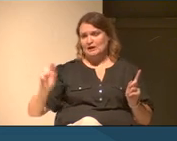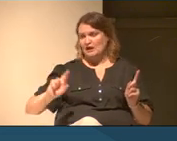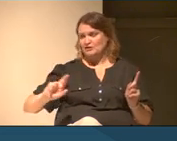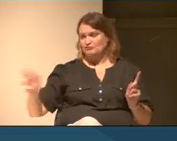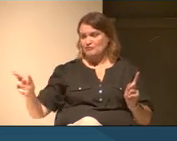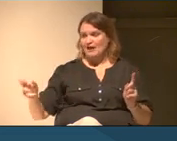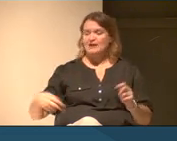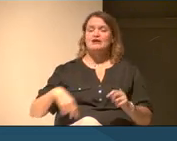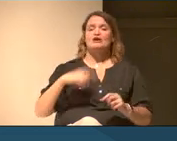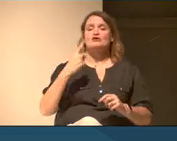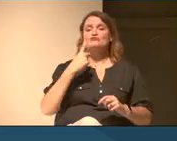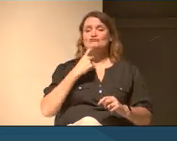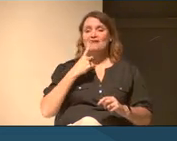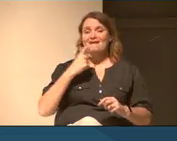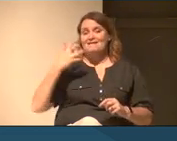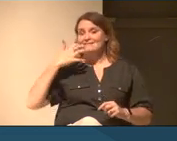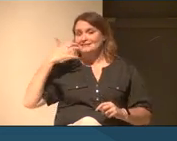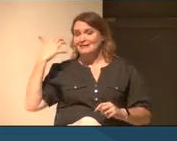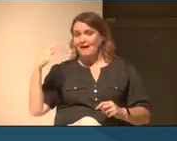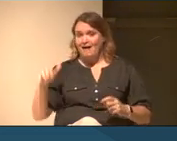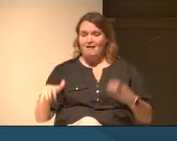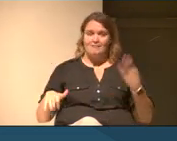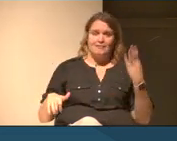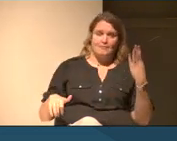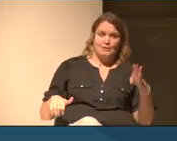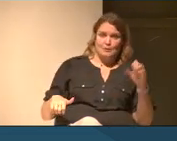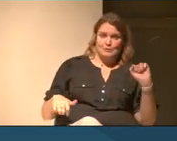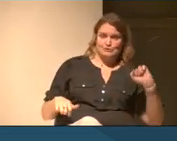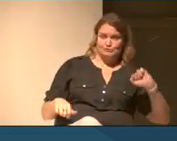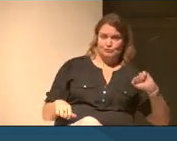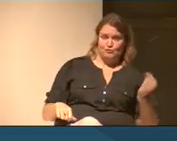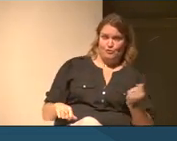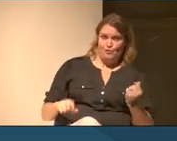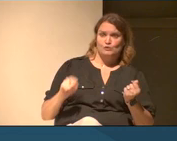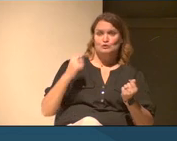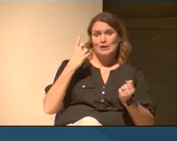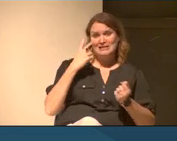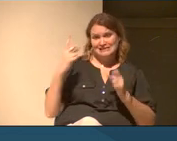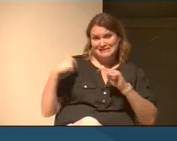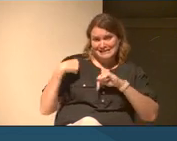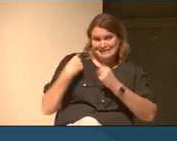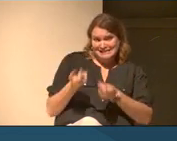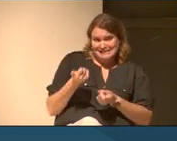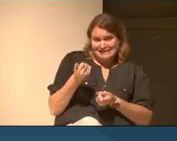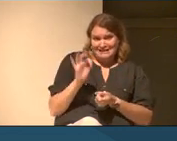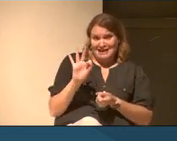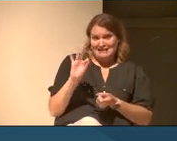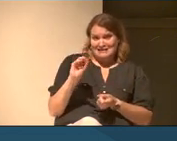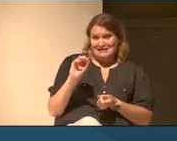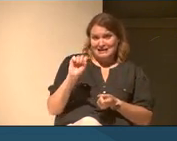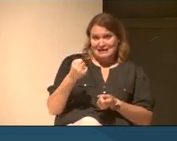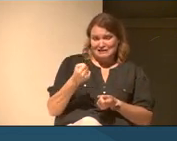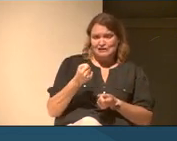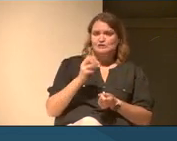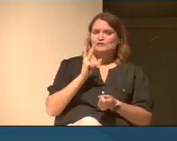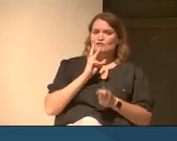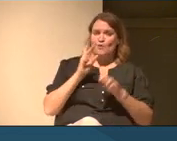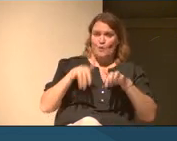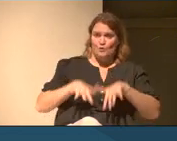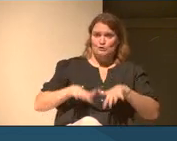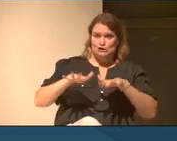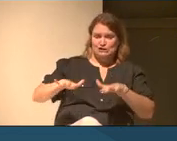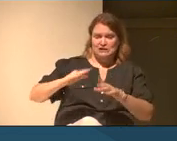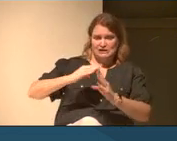hot and blue is cold, and you can see that the oceans since about 1990 has been getting steadily warmer and warmer and warmer. But you don't really